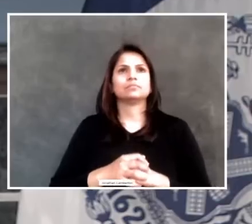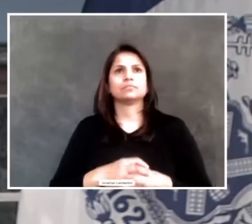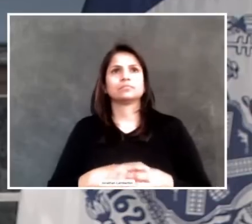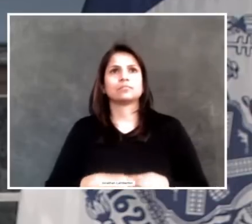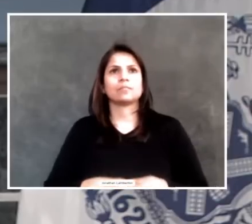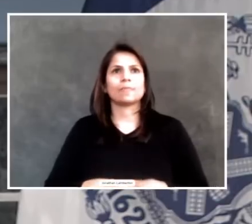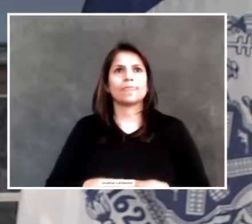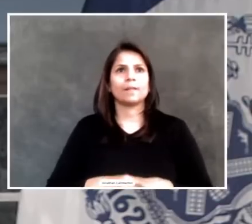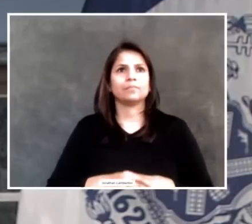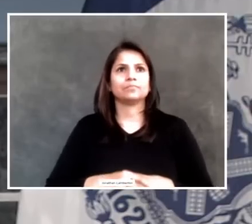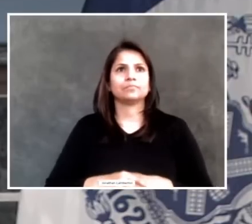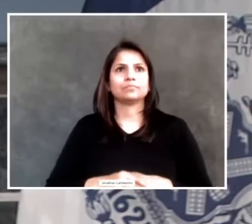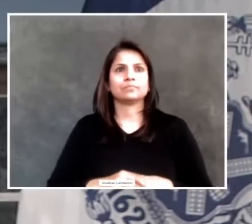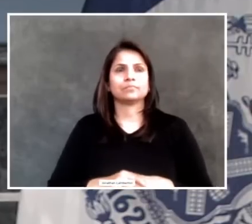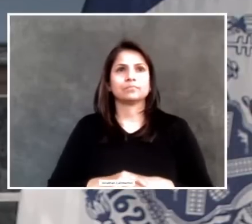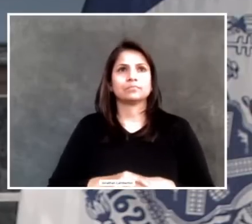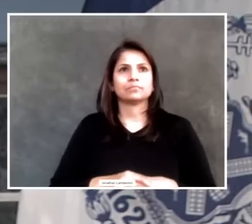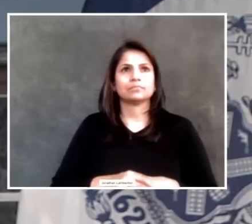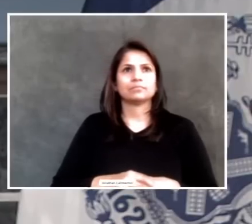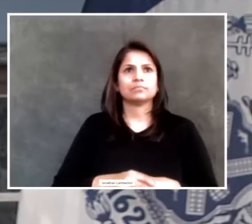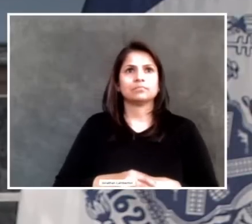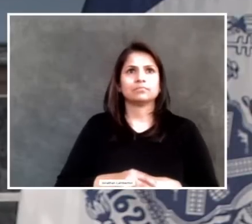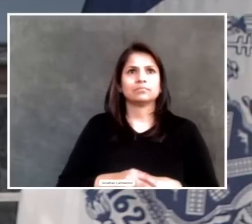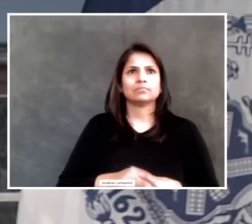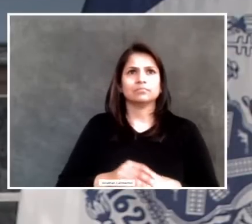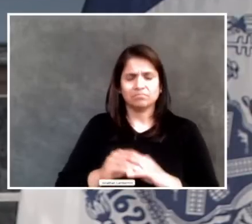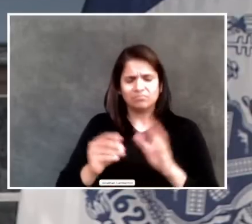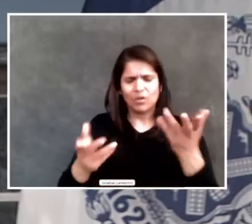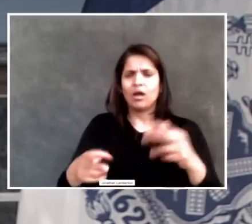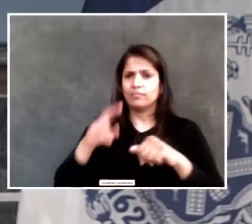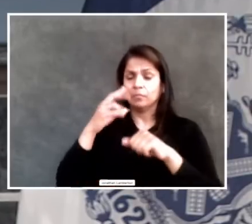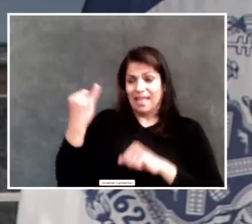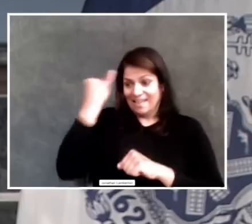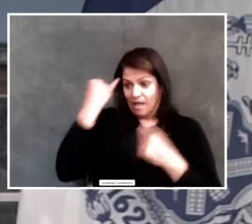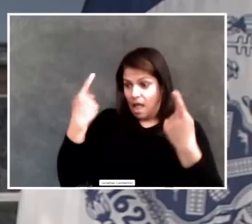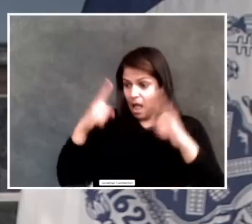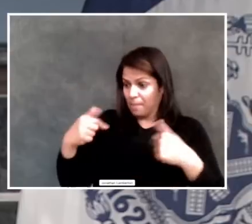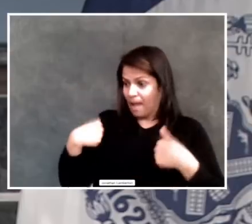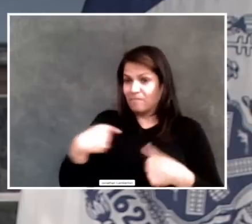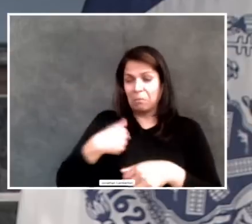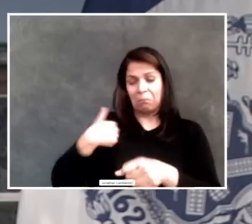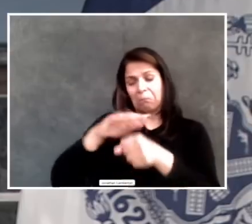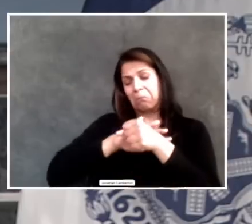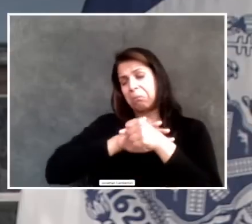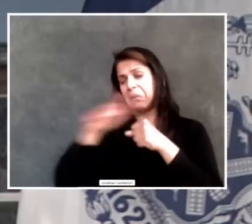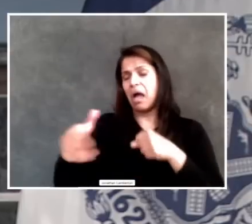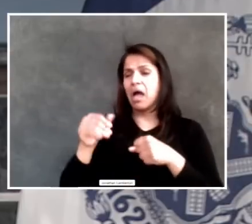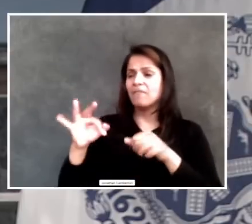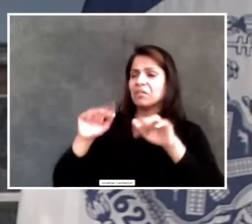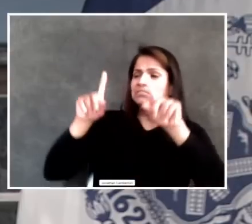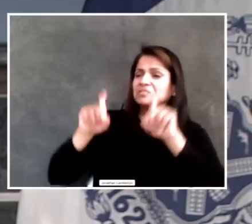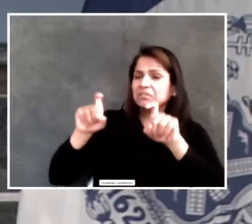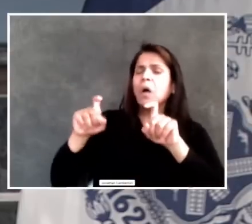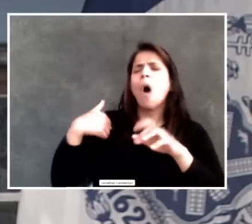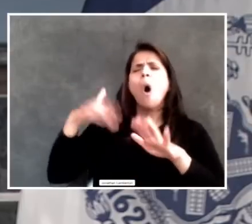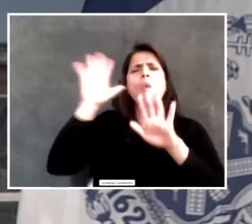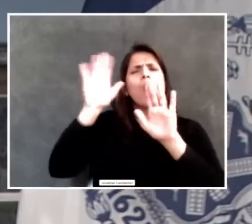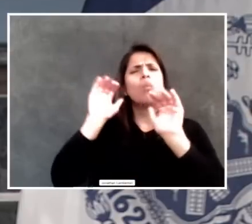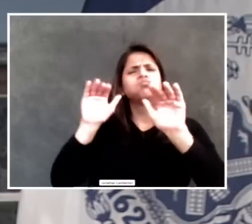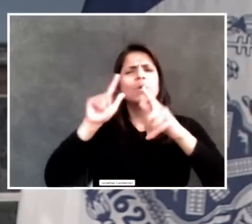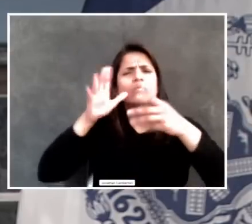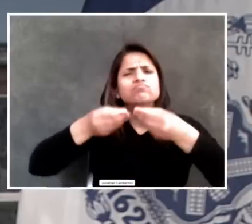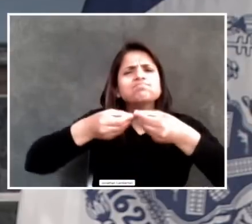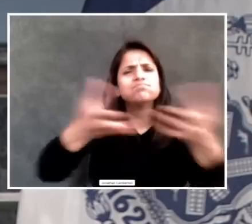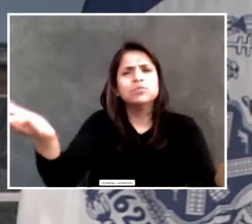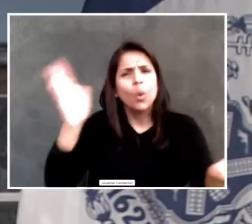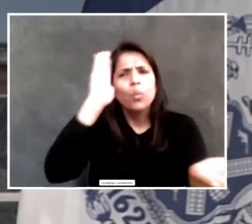happen. The whole thing hinges on increasing our supply of testing so that we can actually use it the way we want to